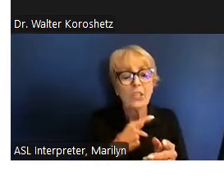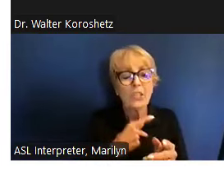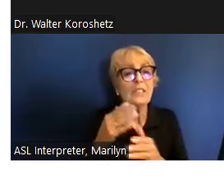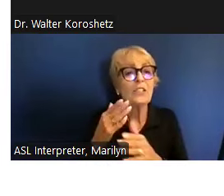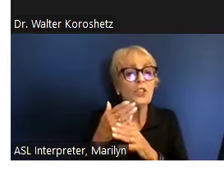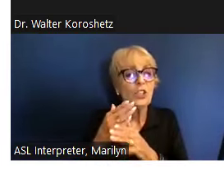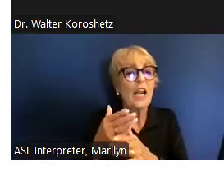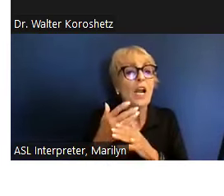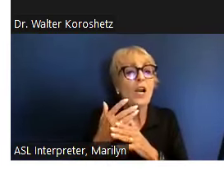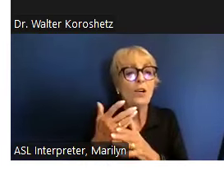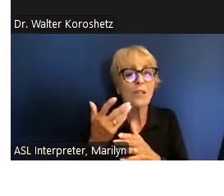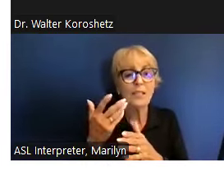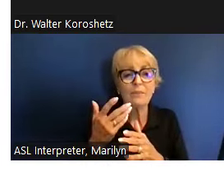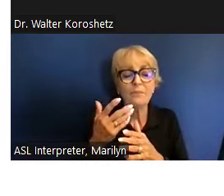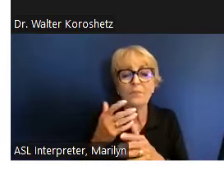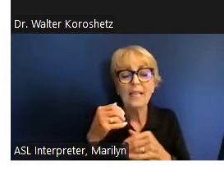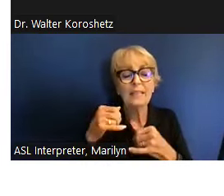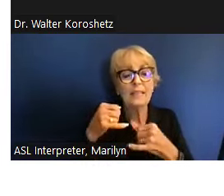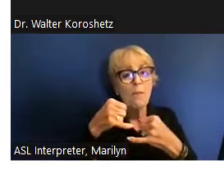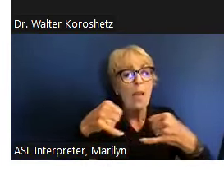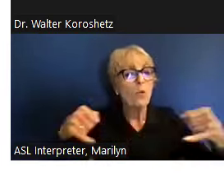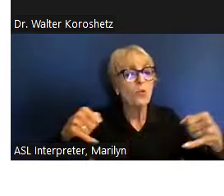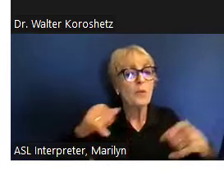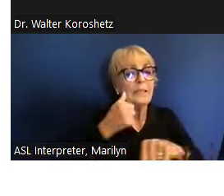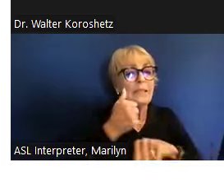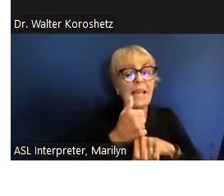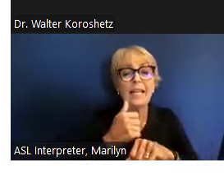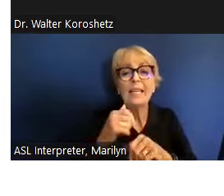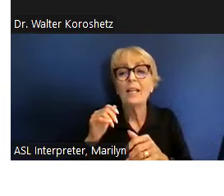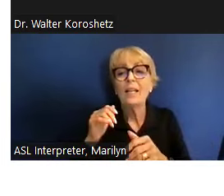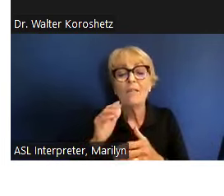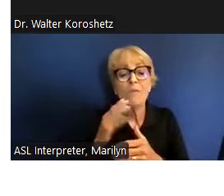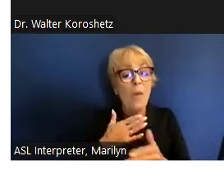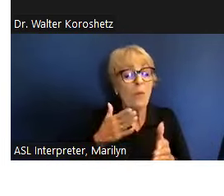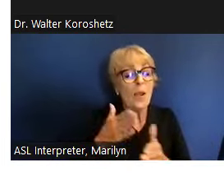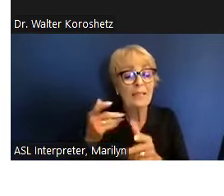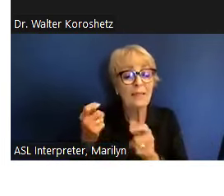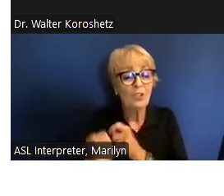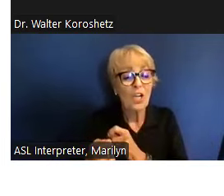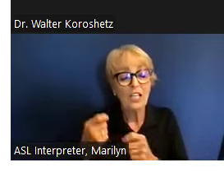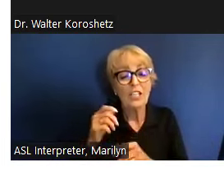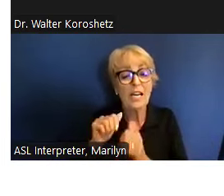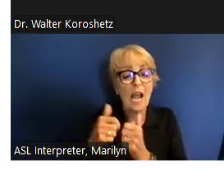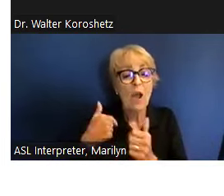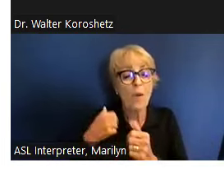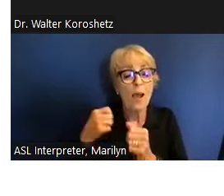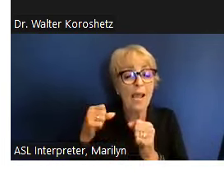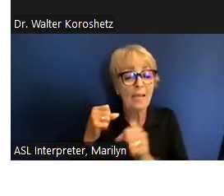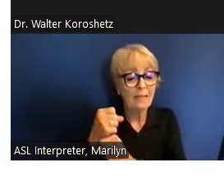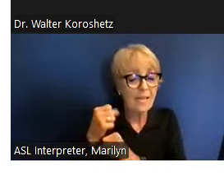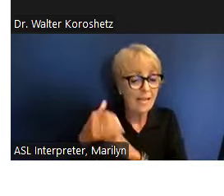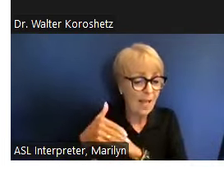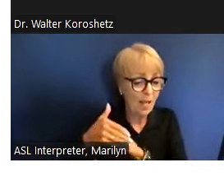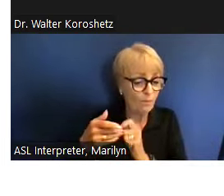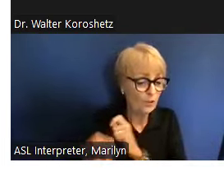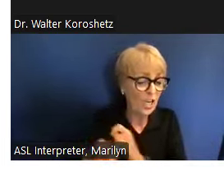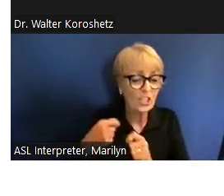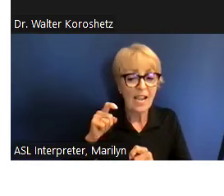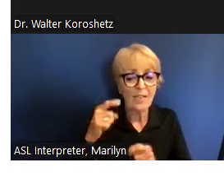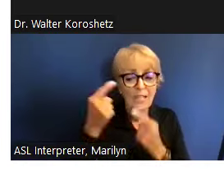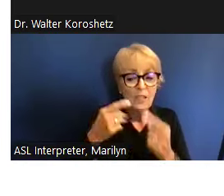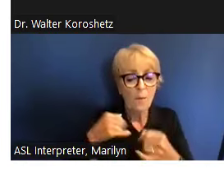setting. If my roles have changed, if the ways that I receive help have changed, then I need to also consider my boundaries and what sort